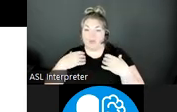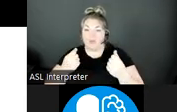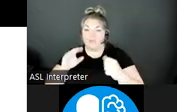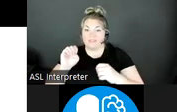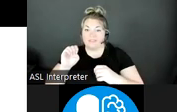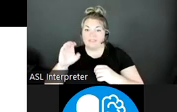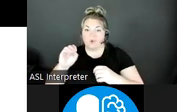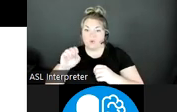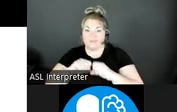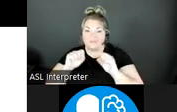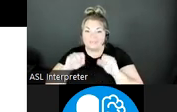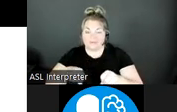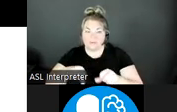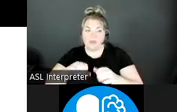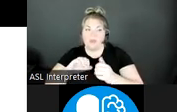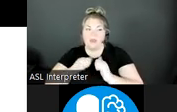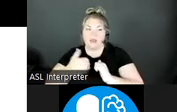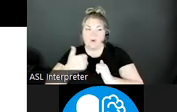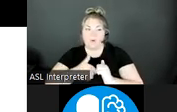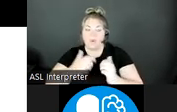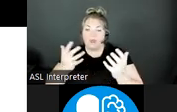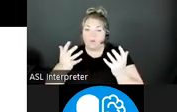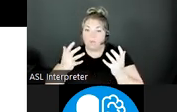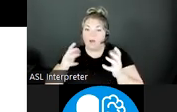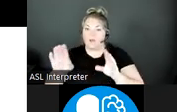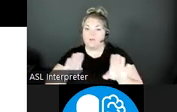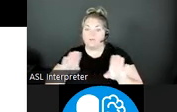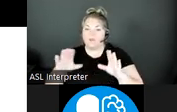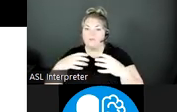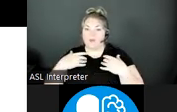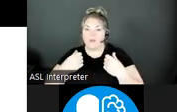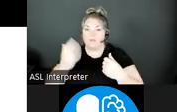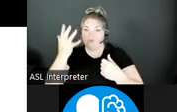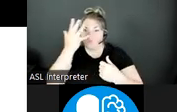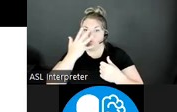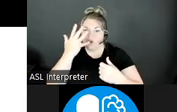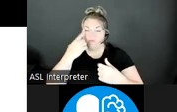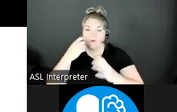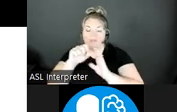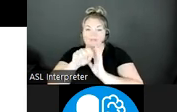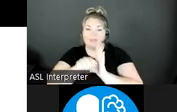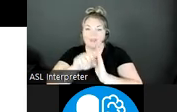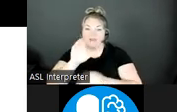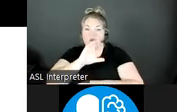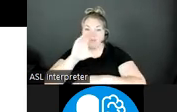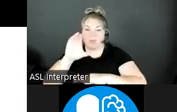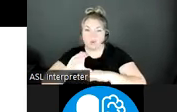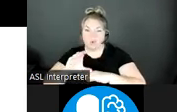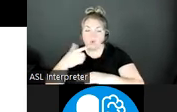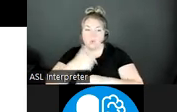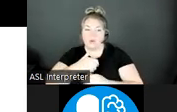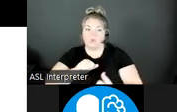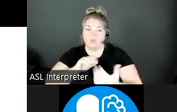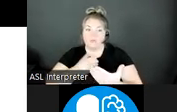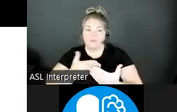and how we want behavioral health to look in the state of Colorado, where we're addressing